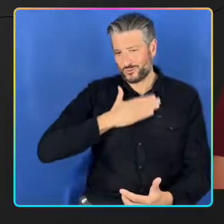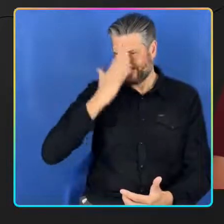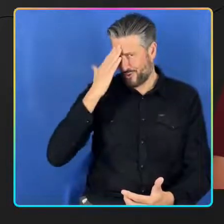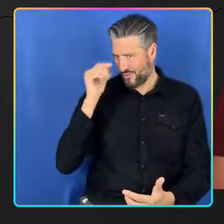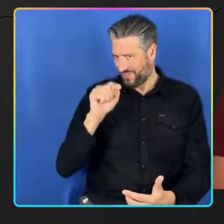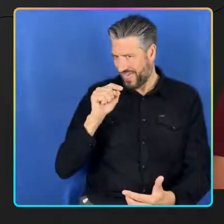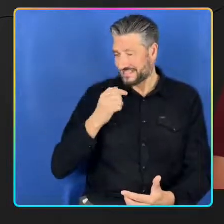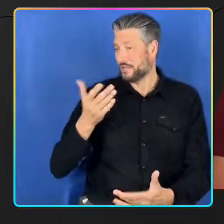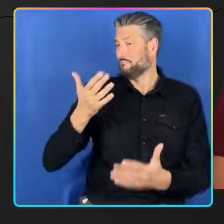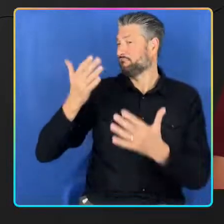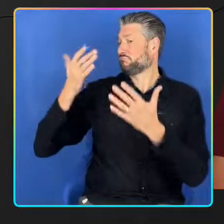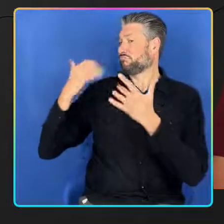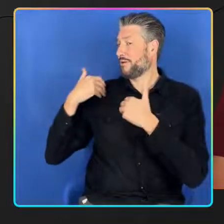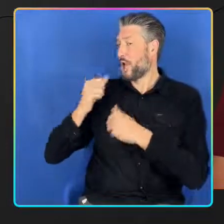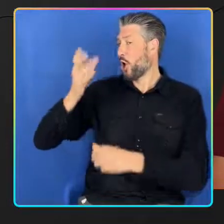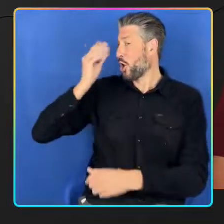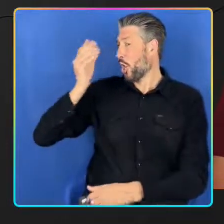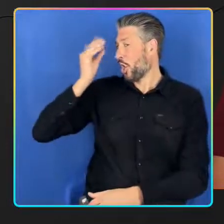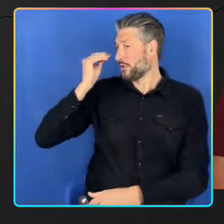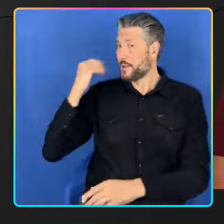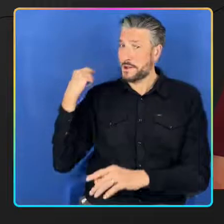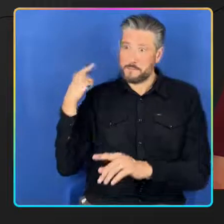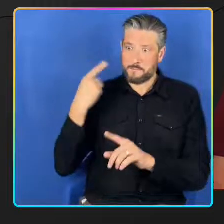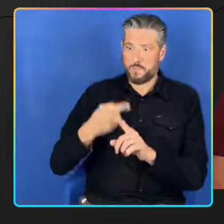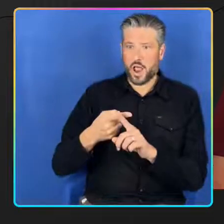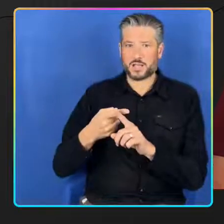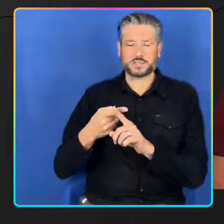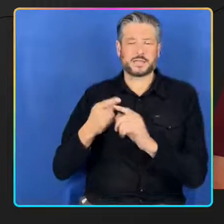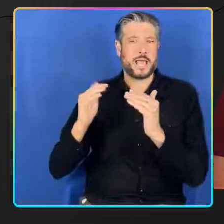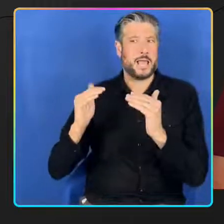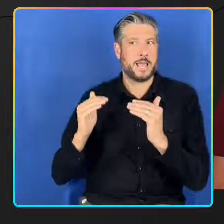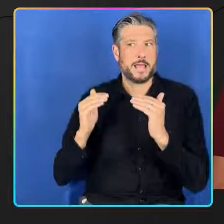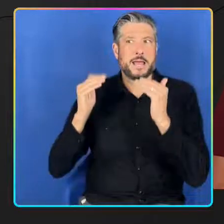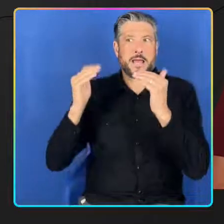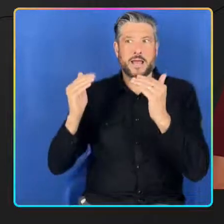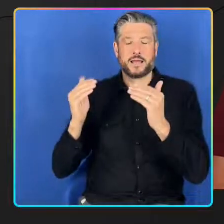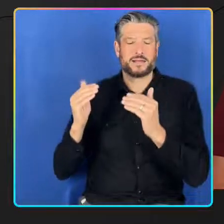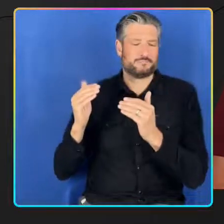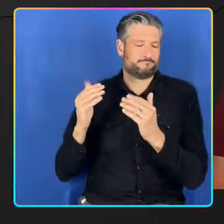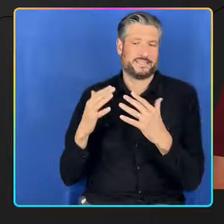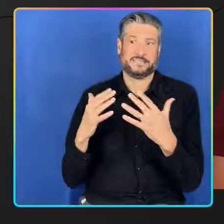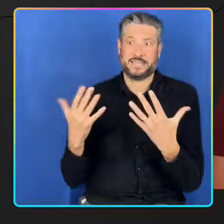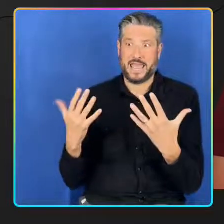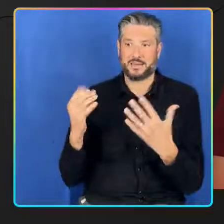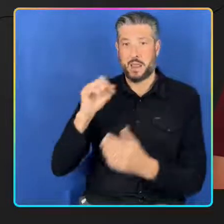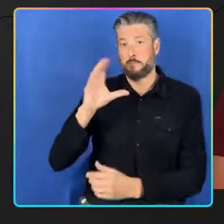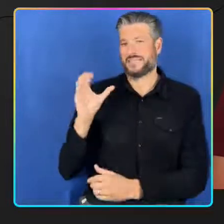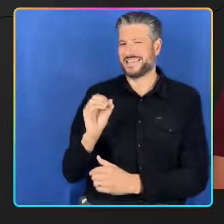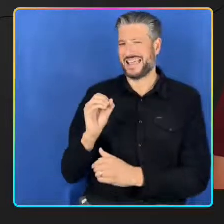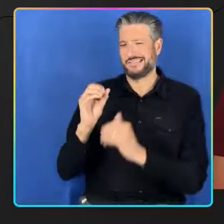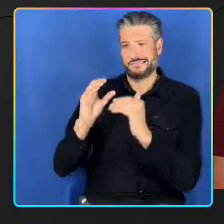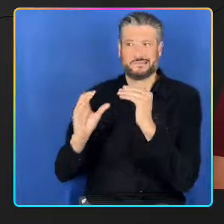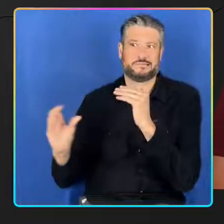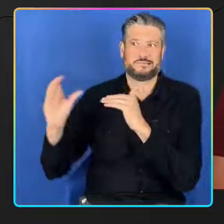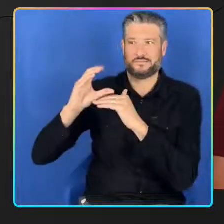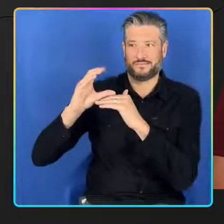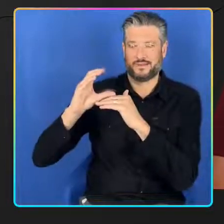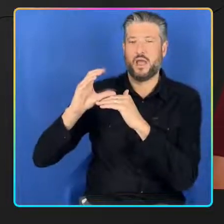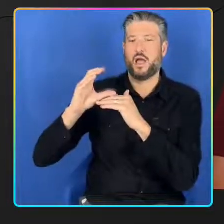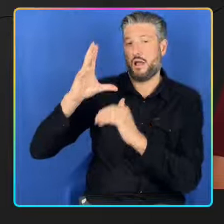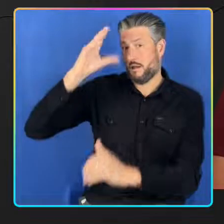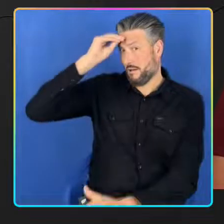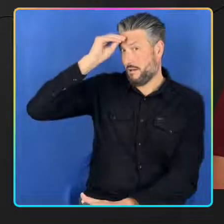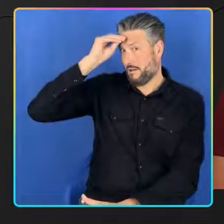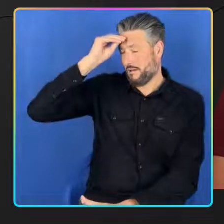last kind of like 10% that you wouldn't know unless you were creating a course or creating a presentation about it or a workshop. And then I use that to teach